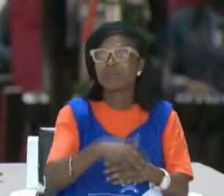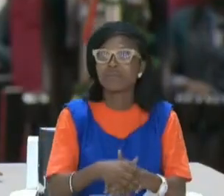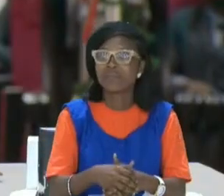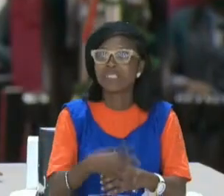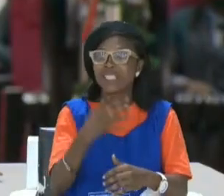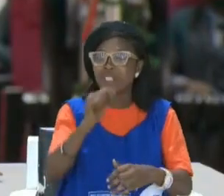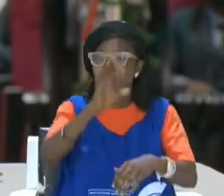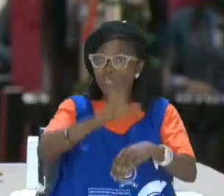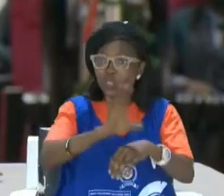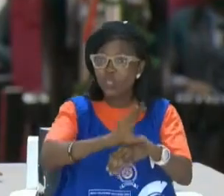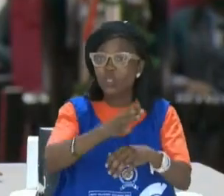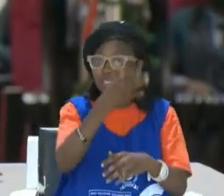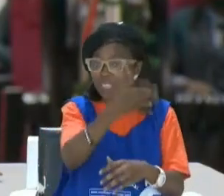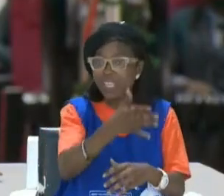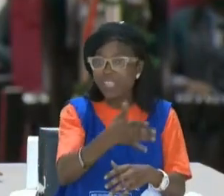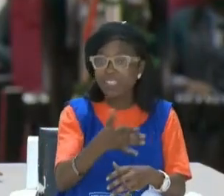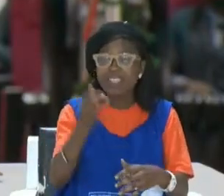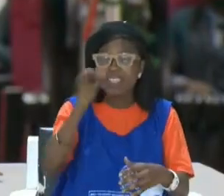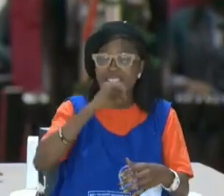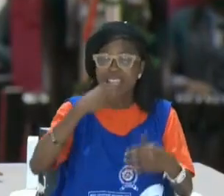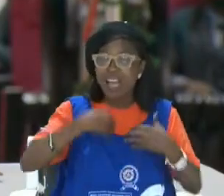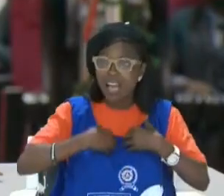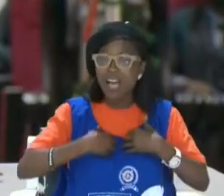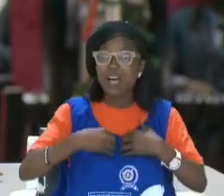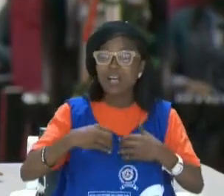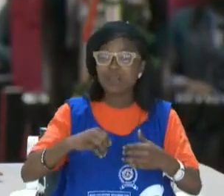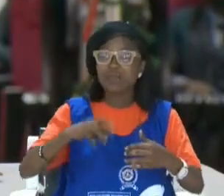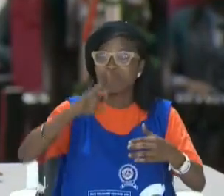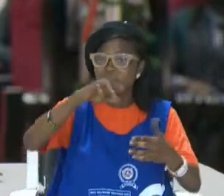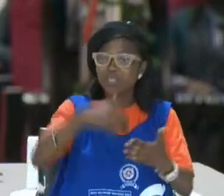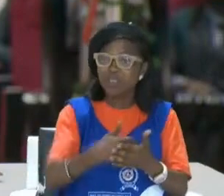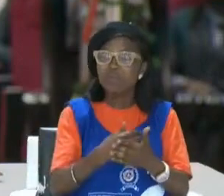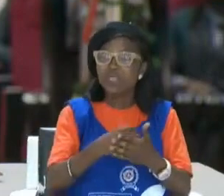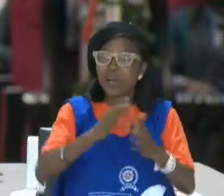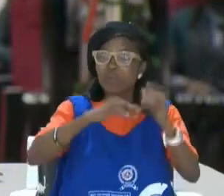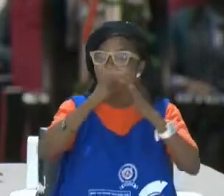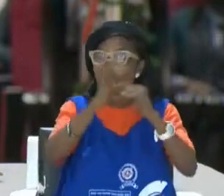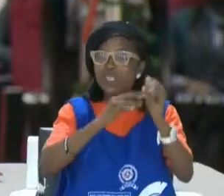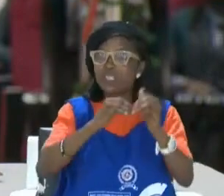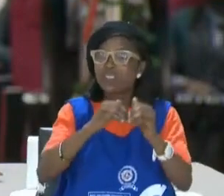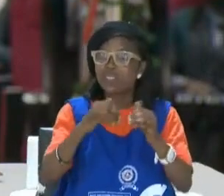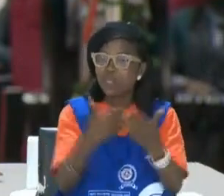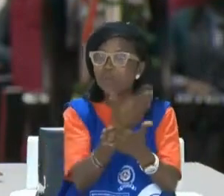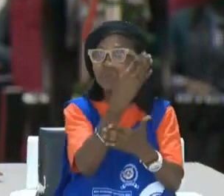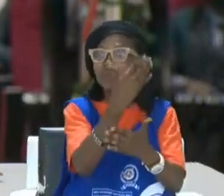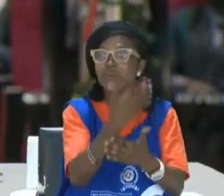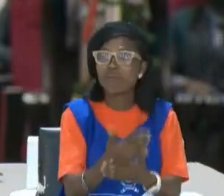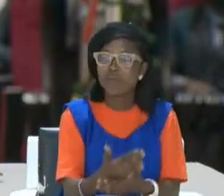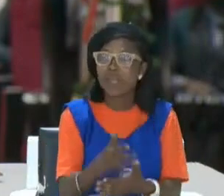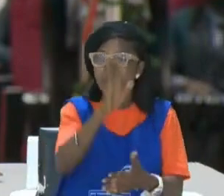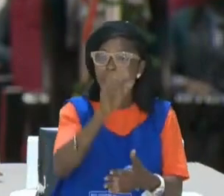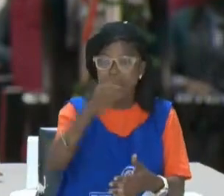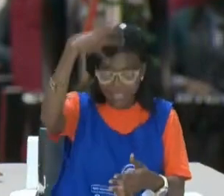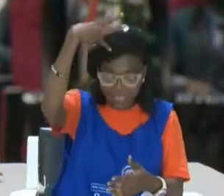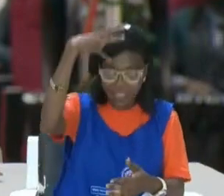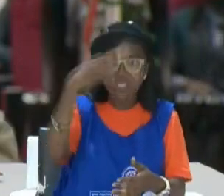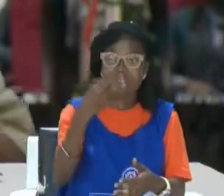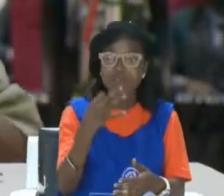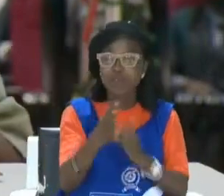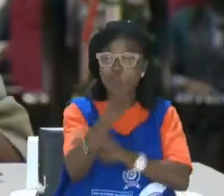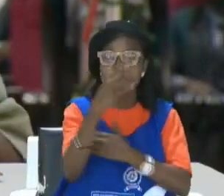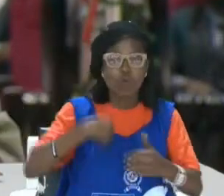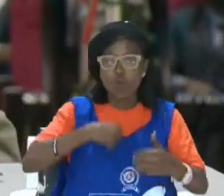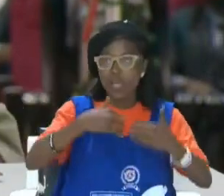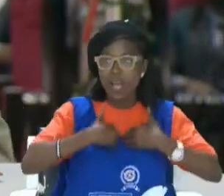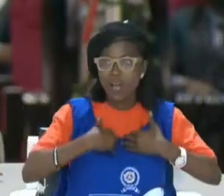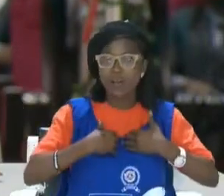there we had renovated. By the grace of God, we've done one or two things, but you